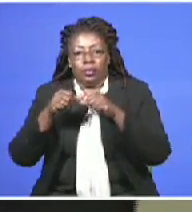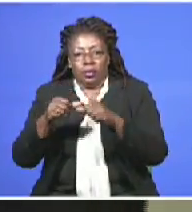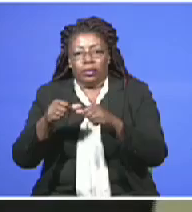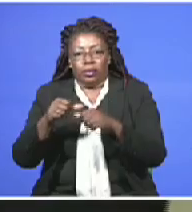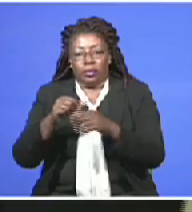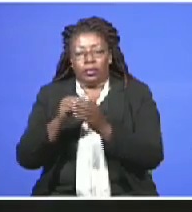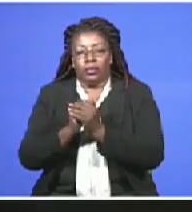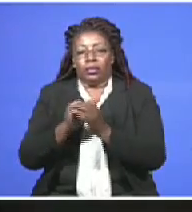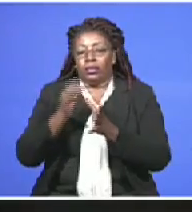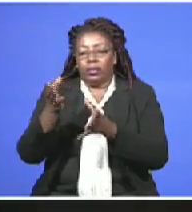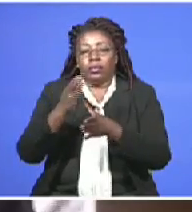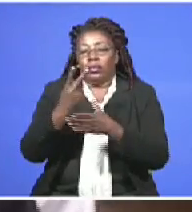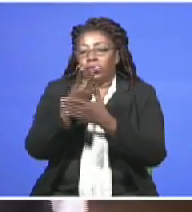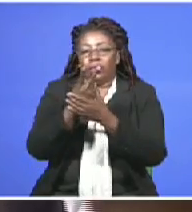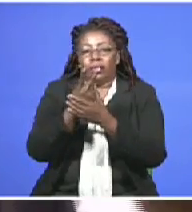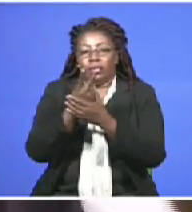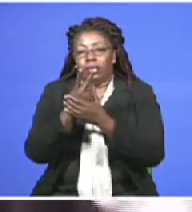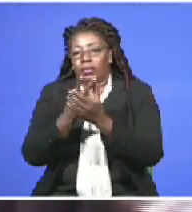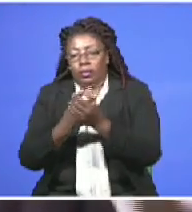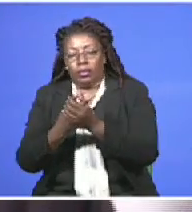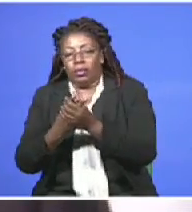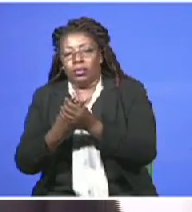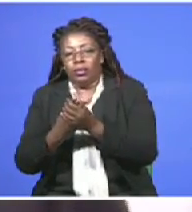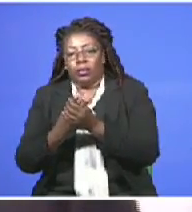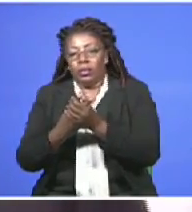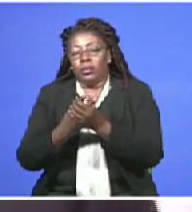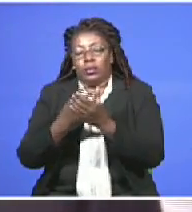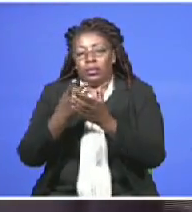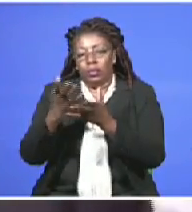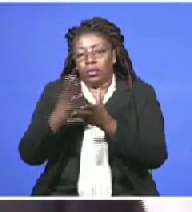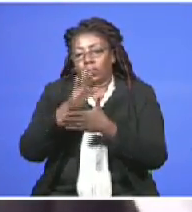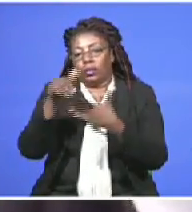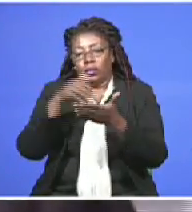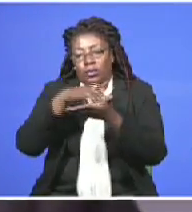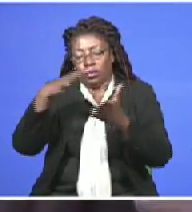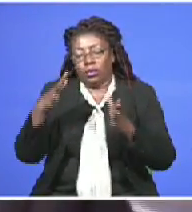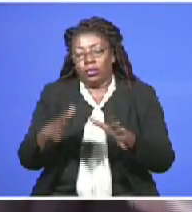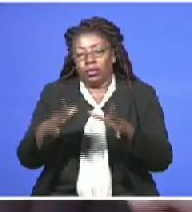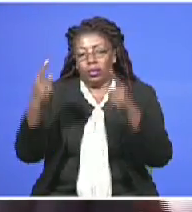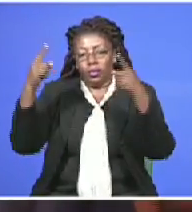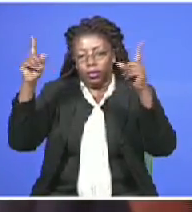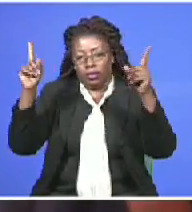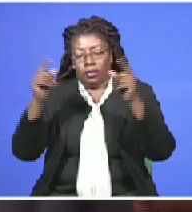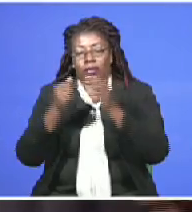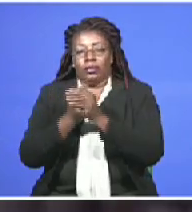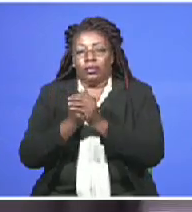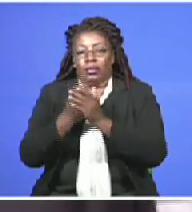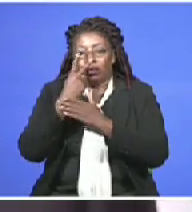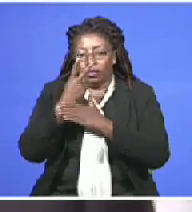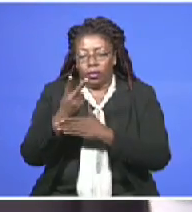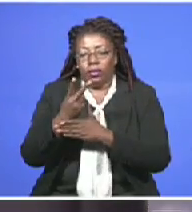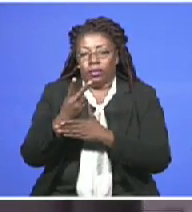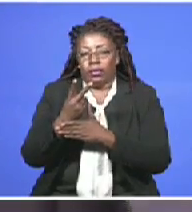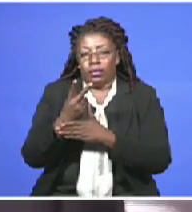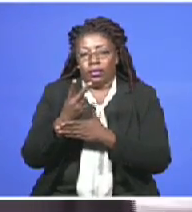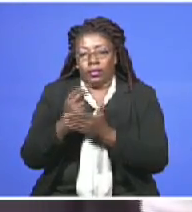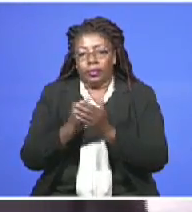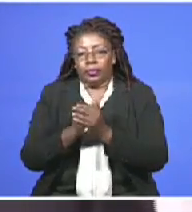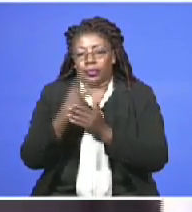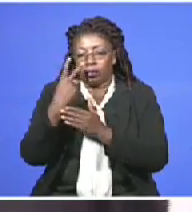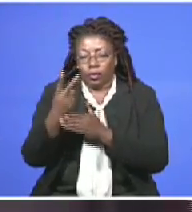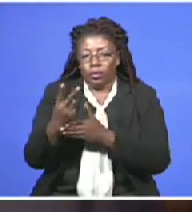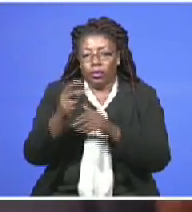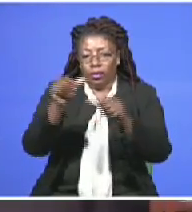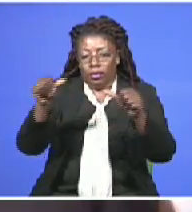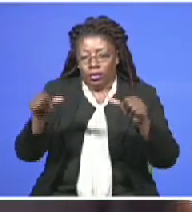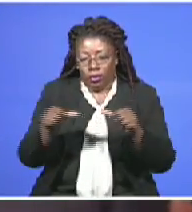neutral. I'm pulling for all the students. We're wishing all of our students success. As you can see, there's clearly 2